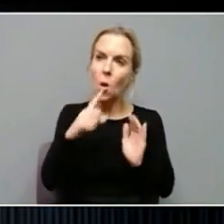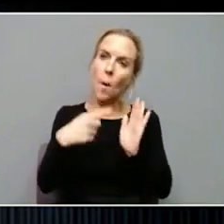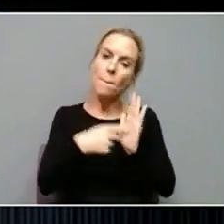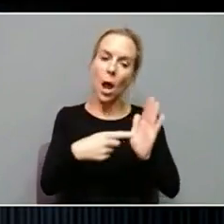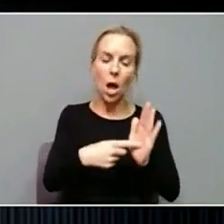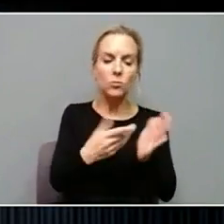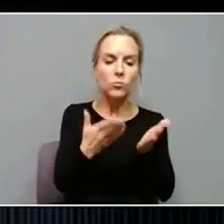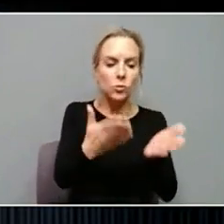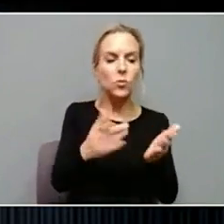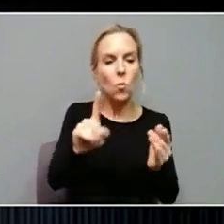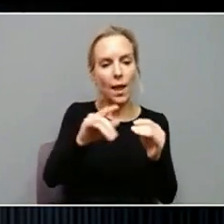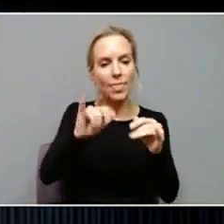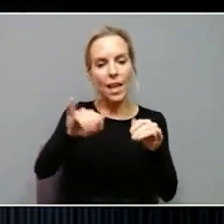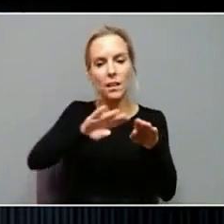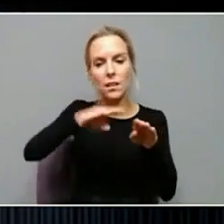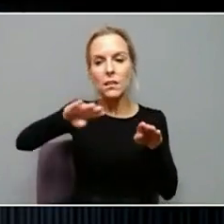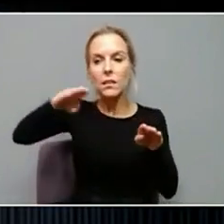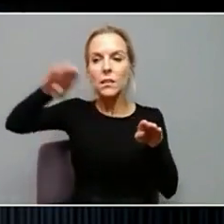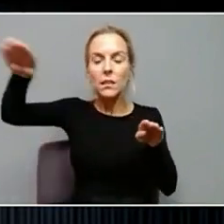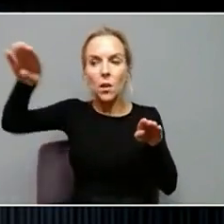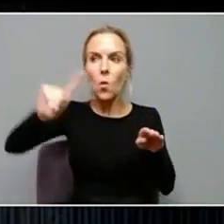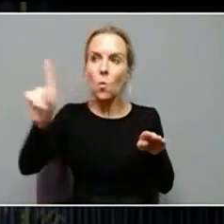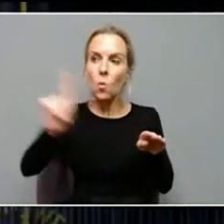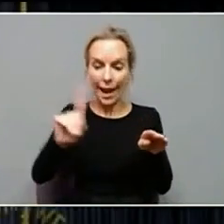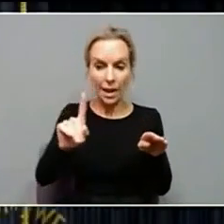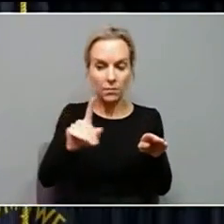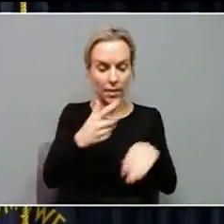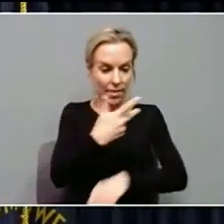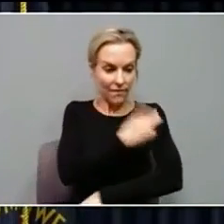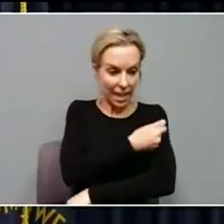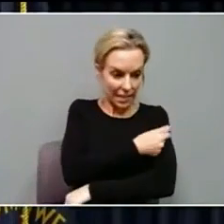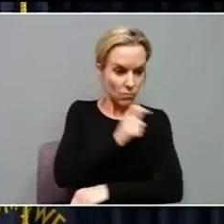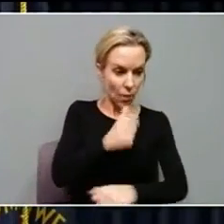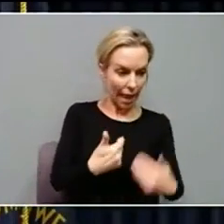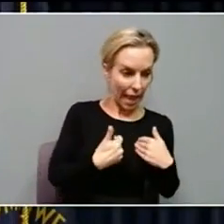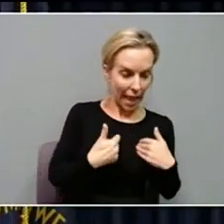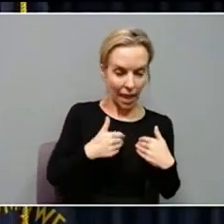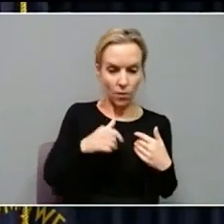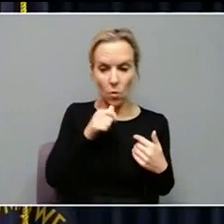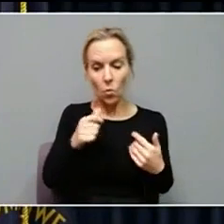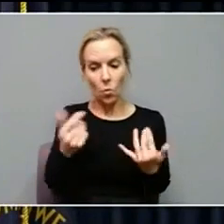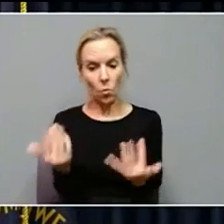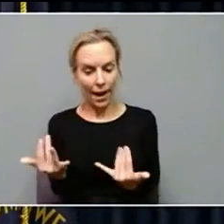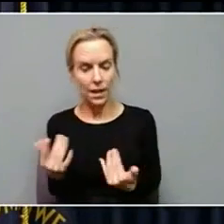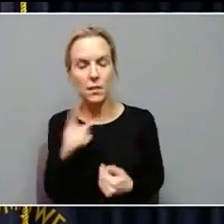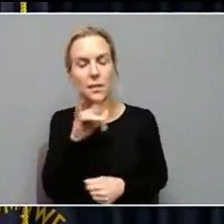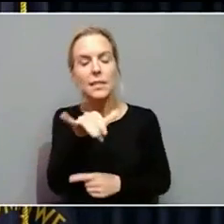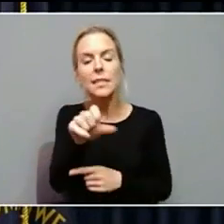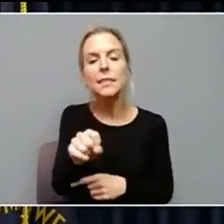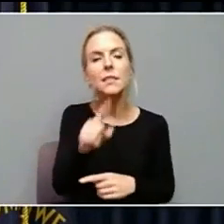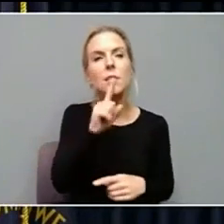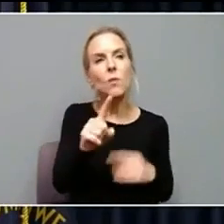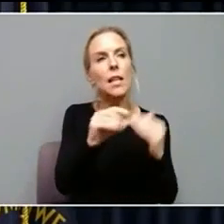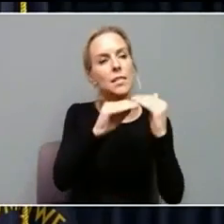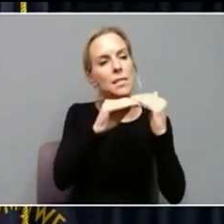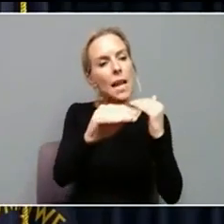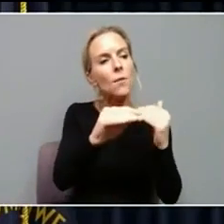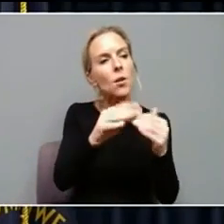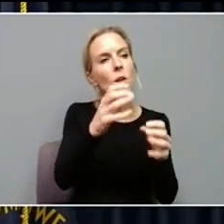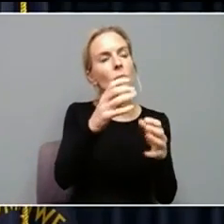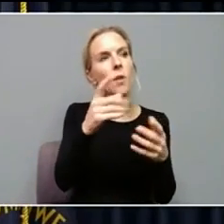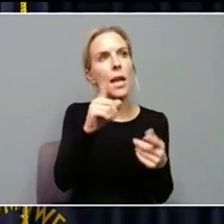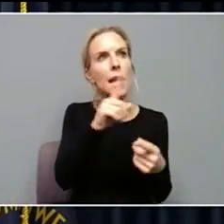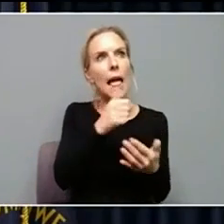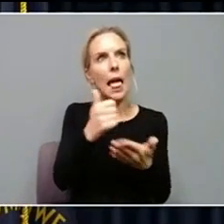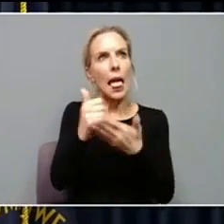line suggested where it would have gone, then yes. But what I would say is it stabilized. It got us to a place that